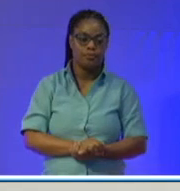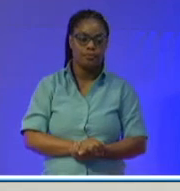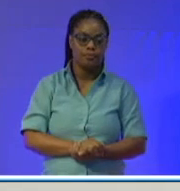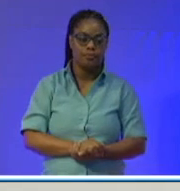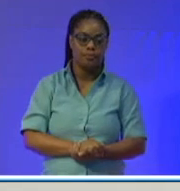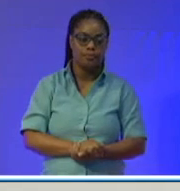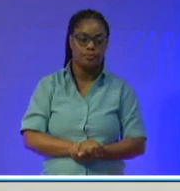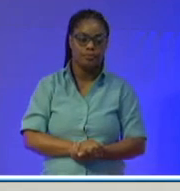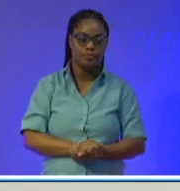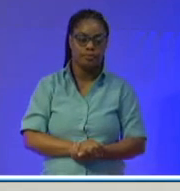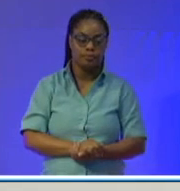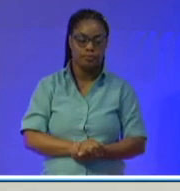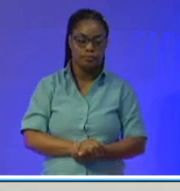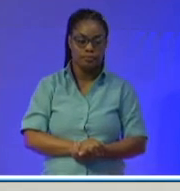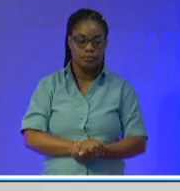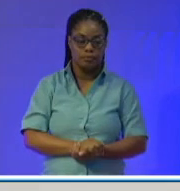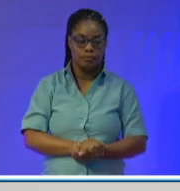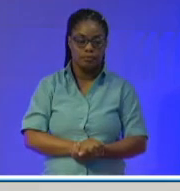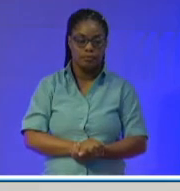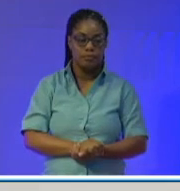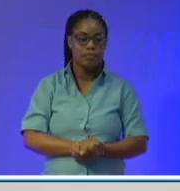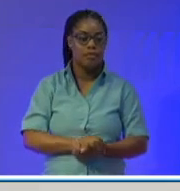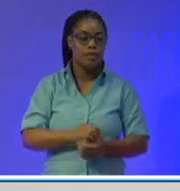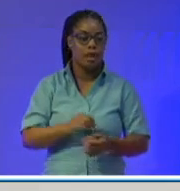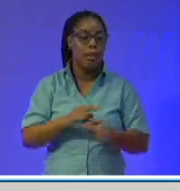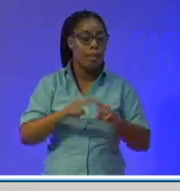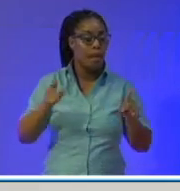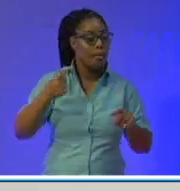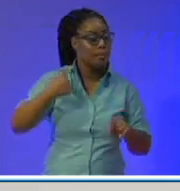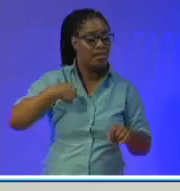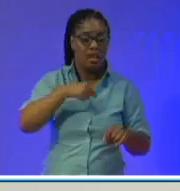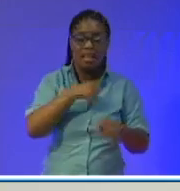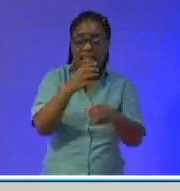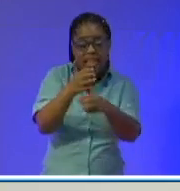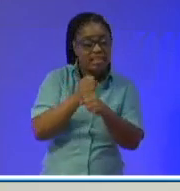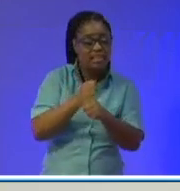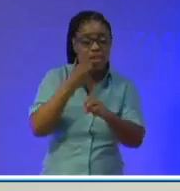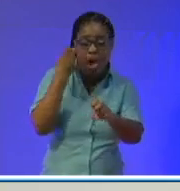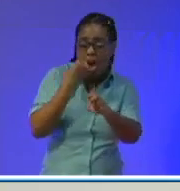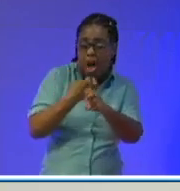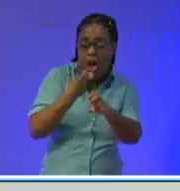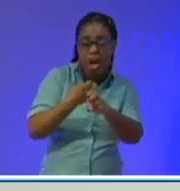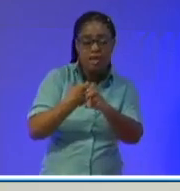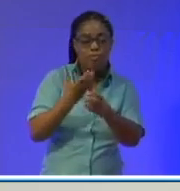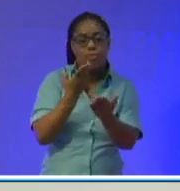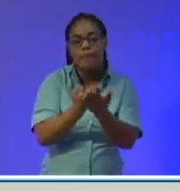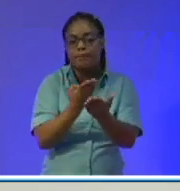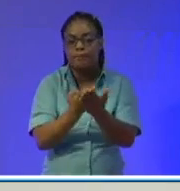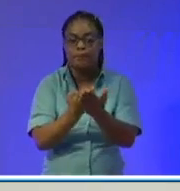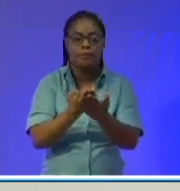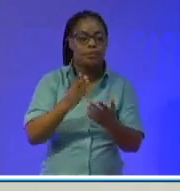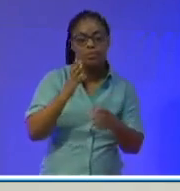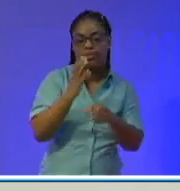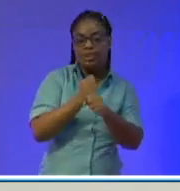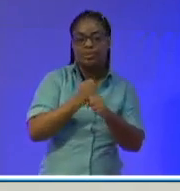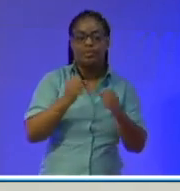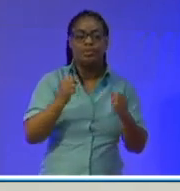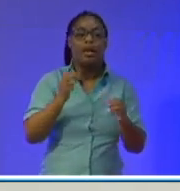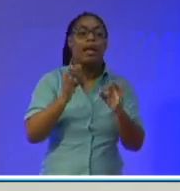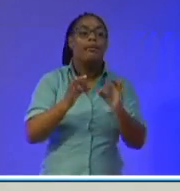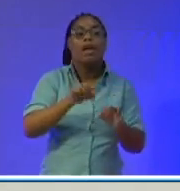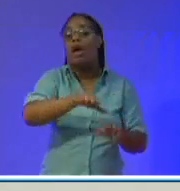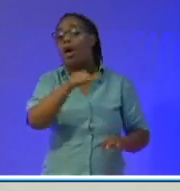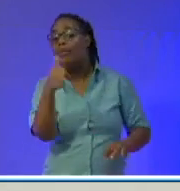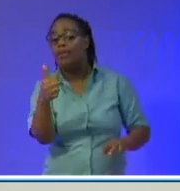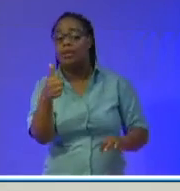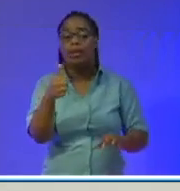if anybody has the hard information, the name of a person, a phone number, please let us know. Let us work together. Because